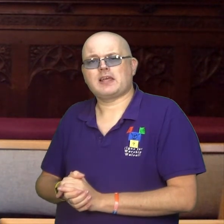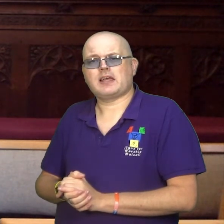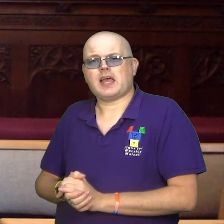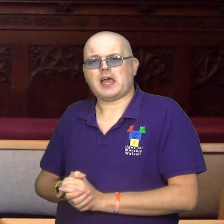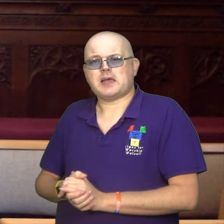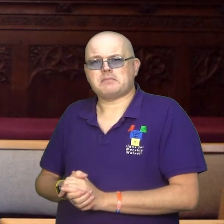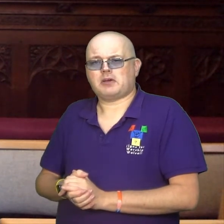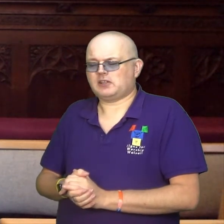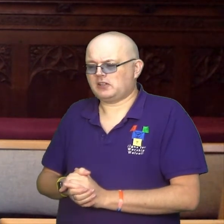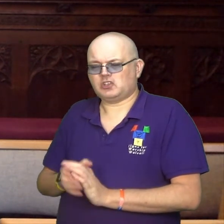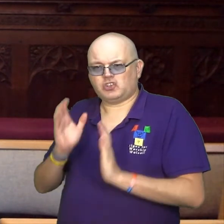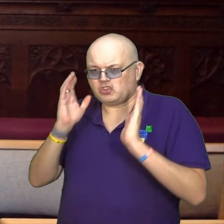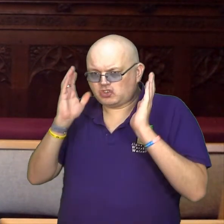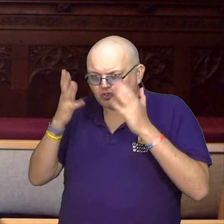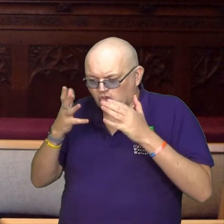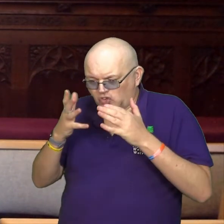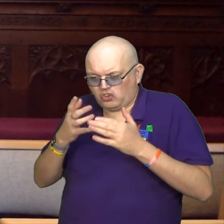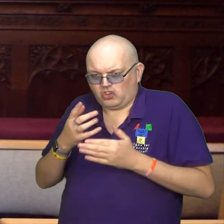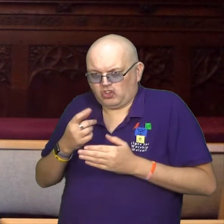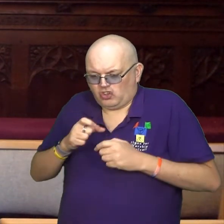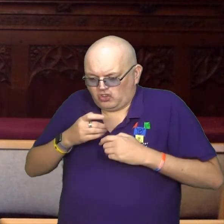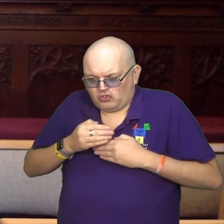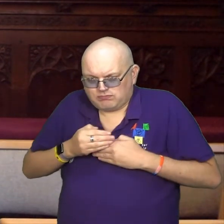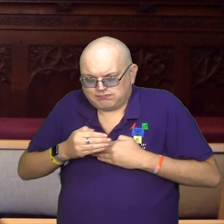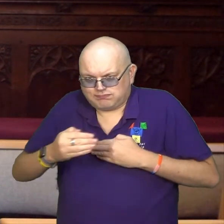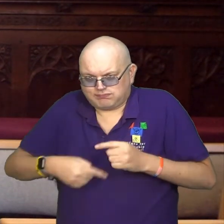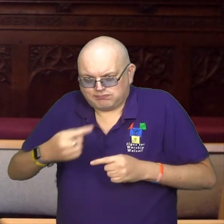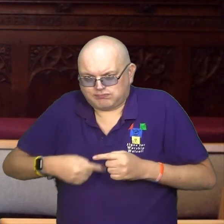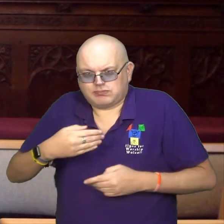But do not dwell too long in grief.